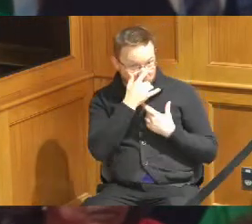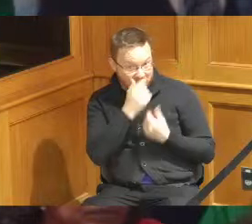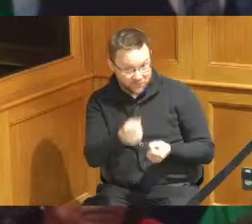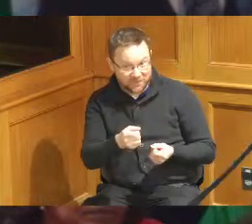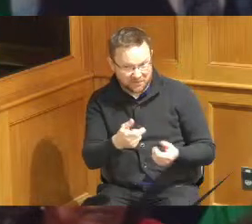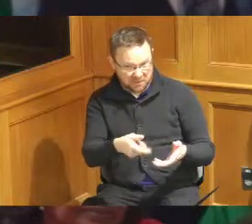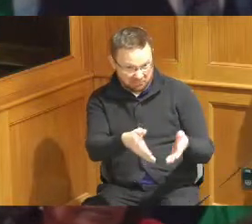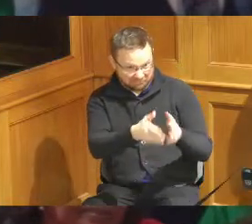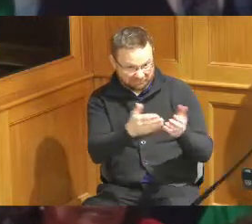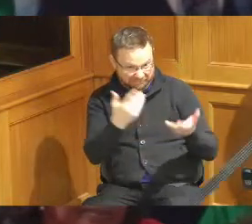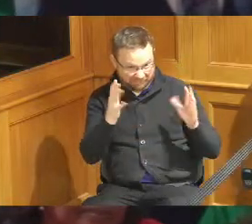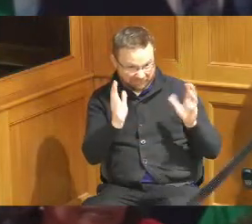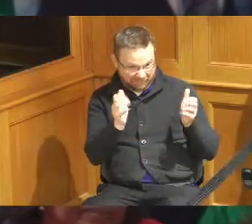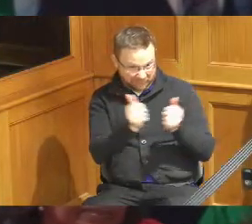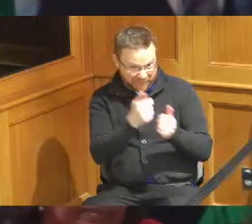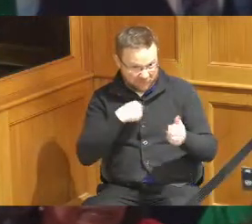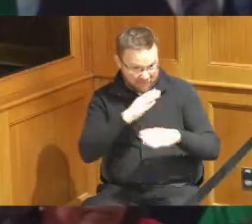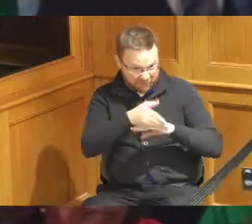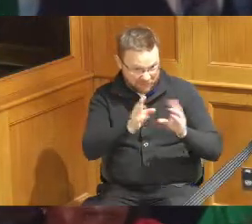meeting.